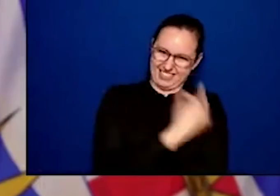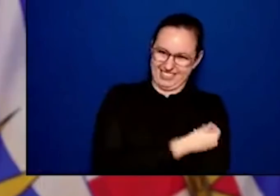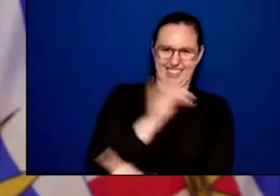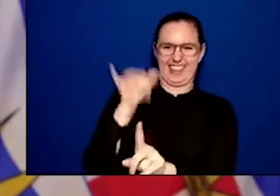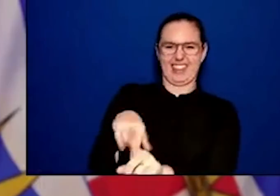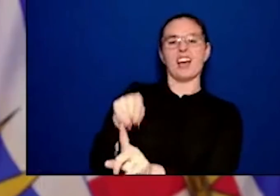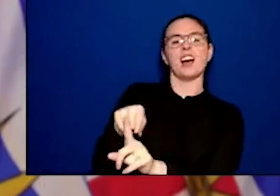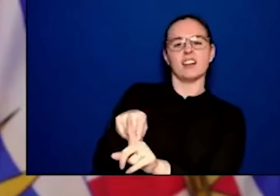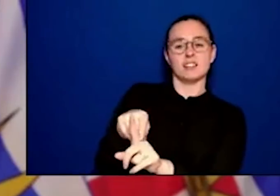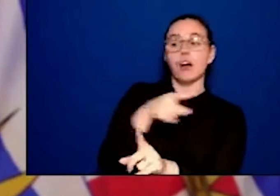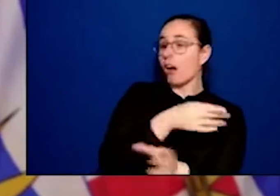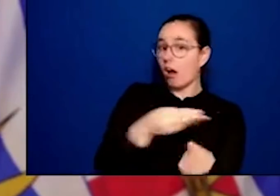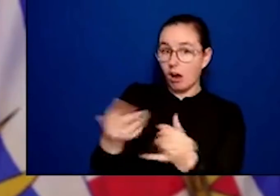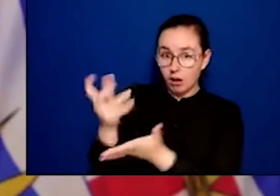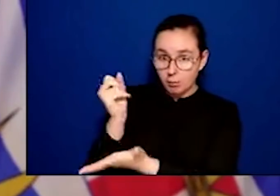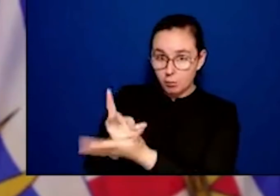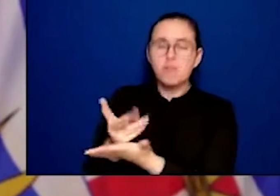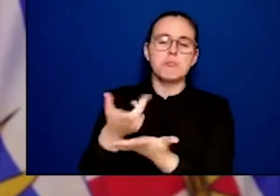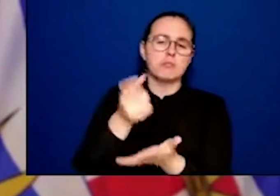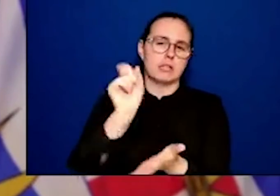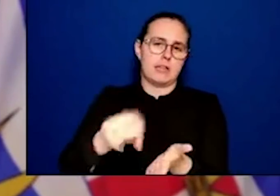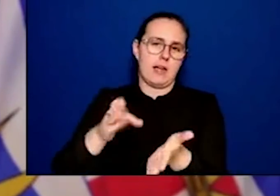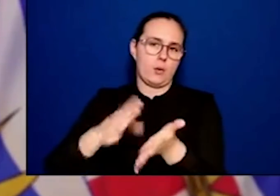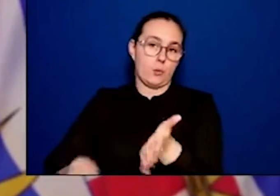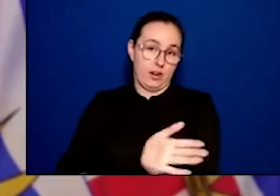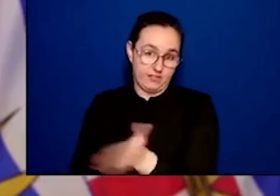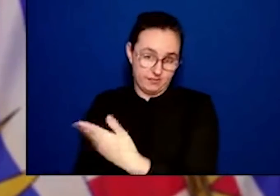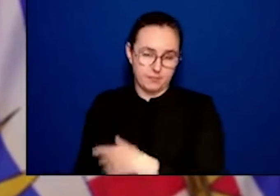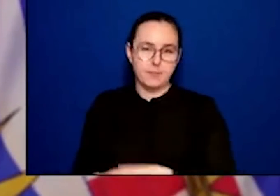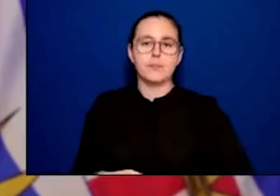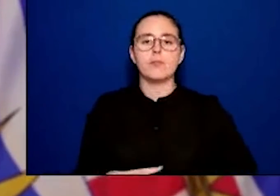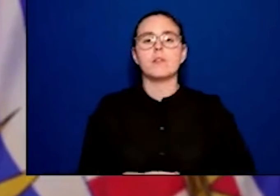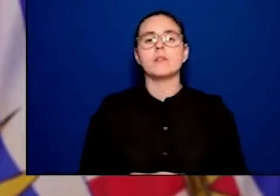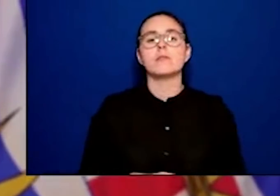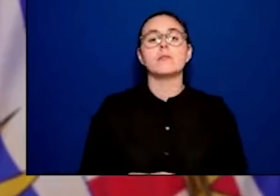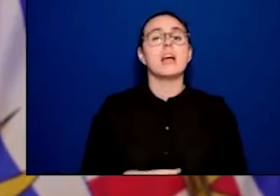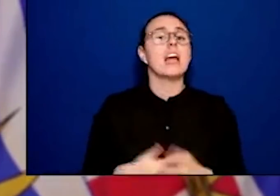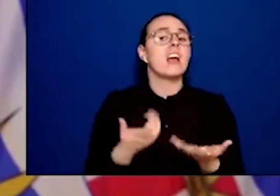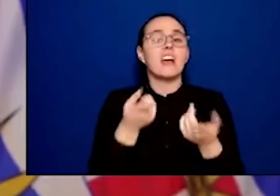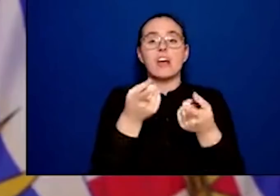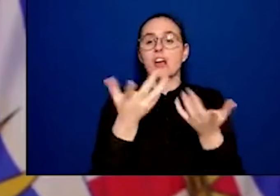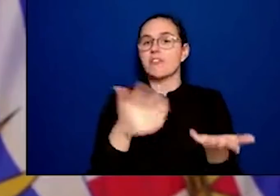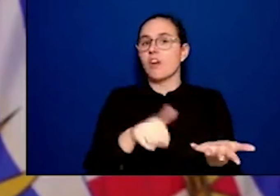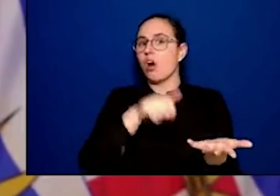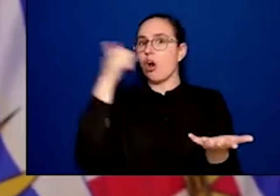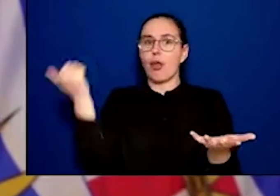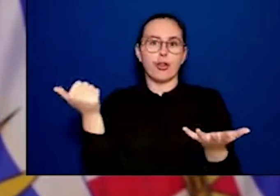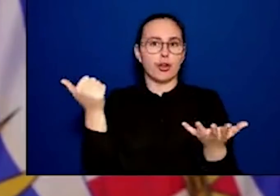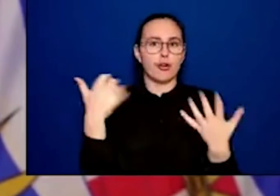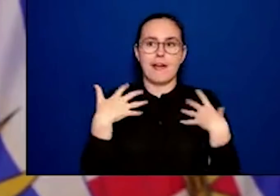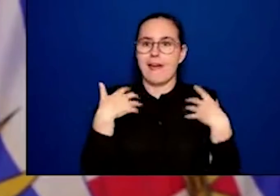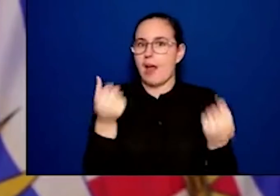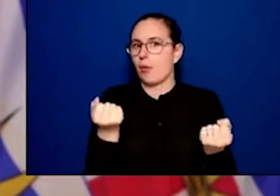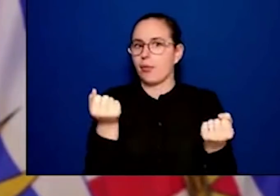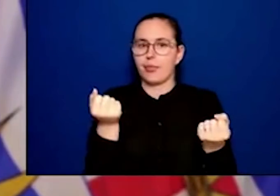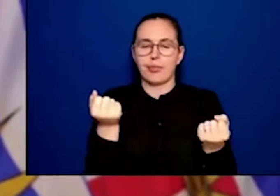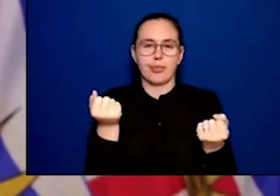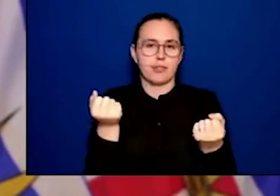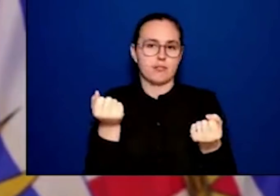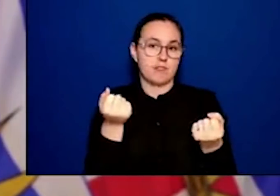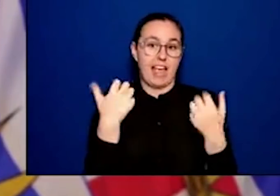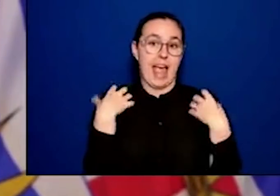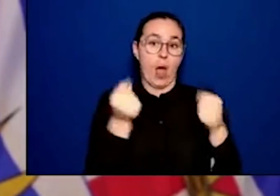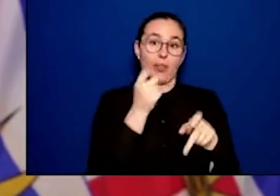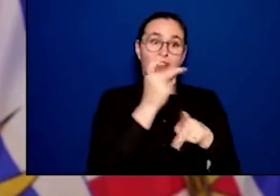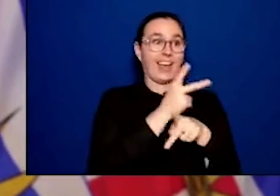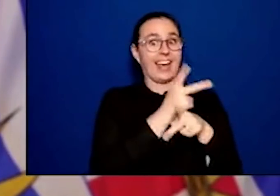outside healthcare providers, personal and other providers, must follow, which are in our vaccination status, are now in